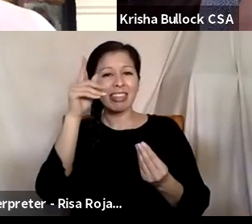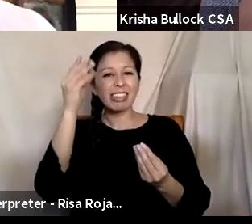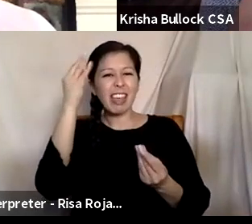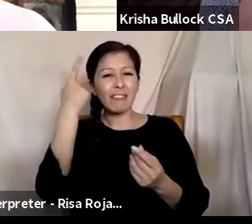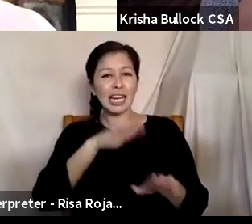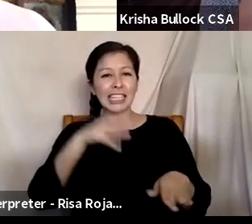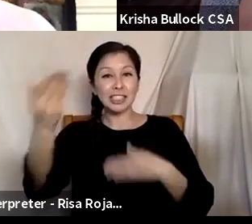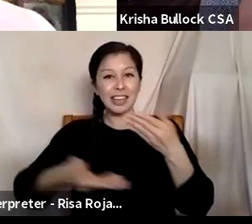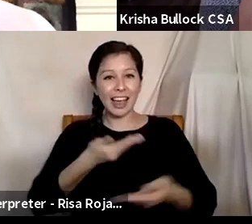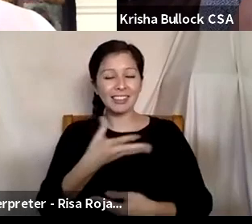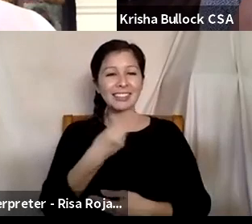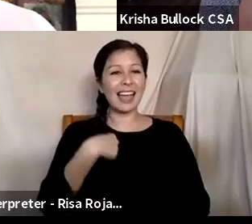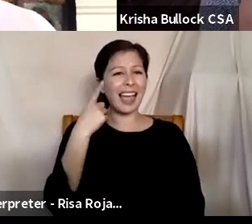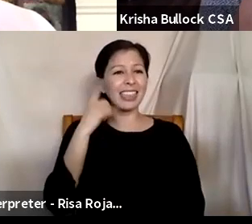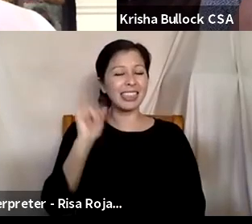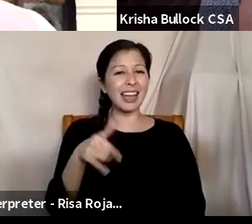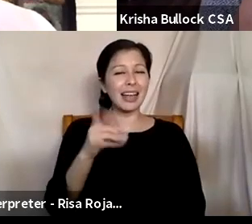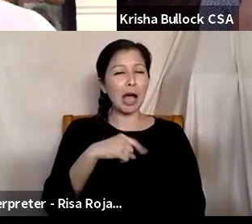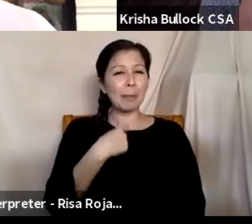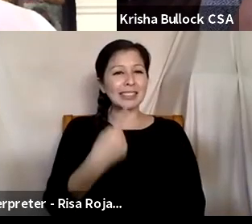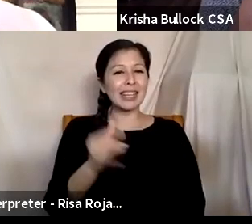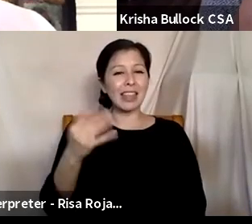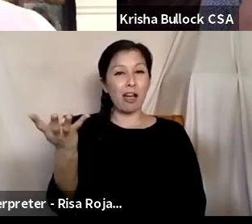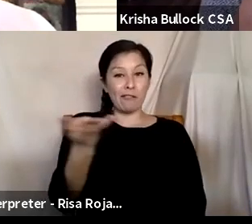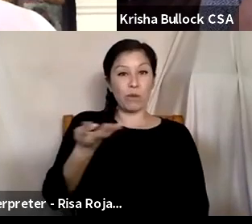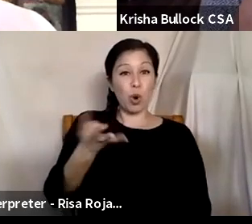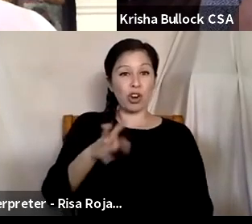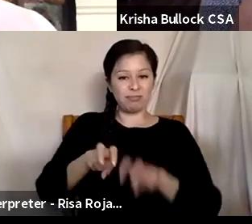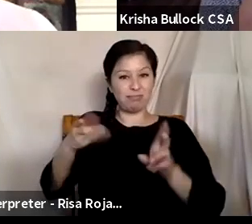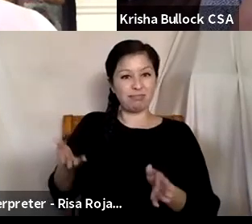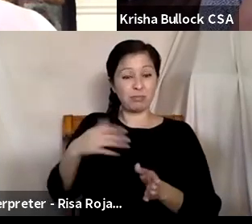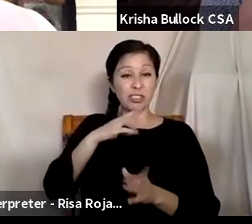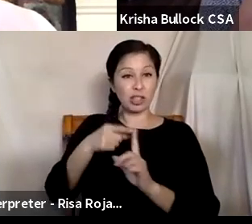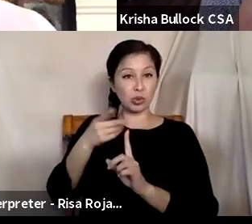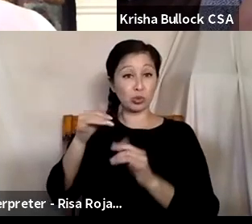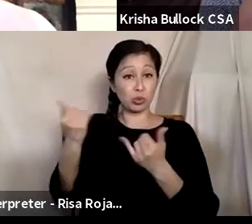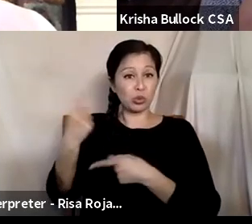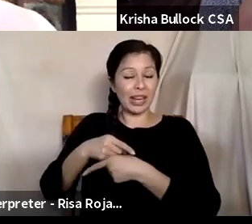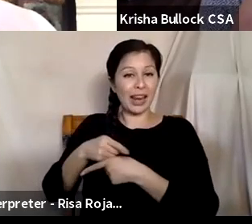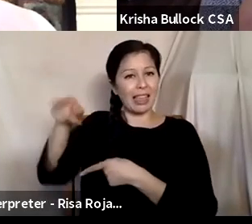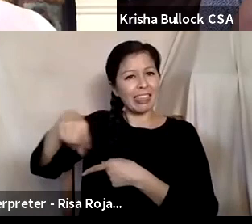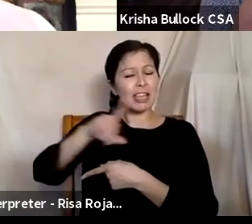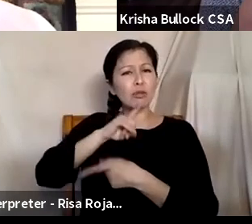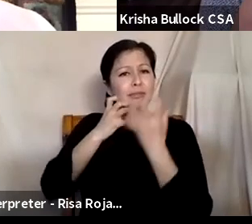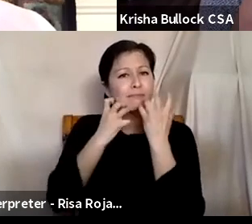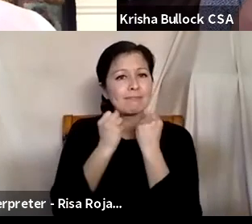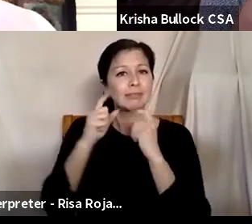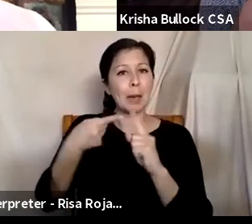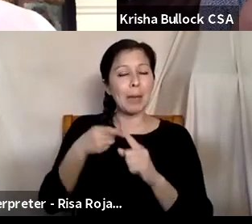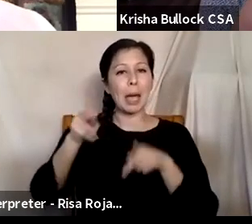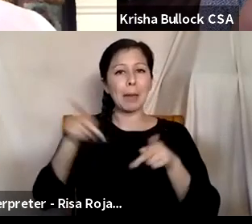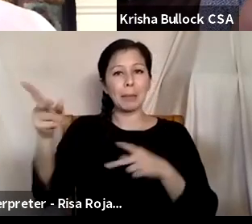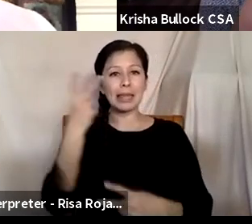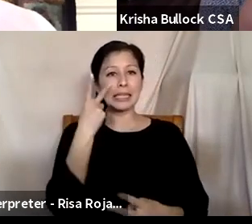in. And I think I have to say, of the 4 people we're talking to today, they really care about the people